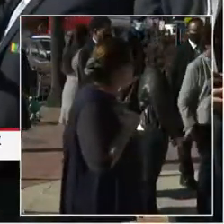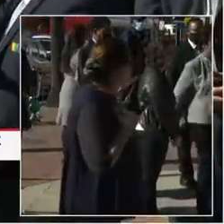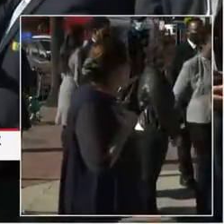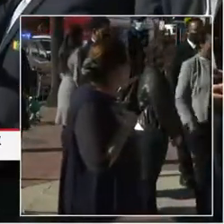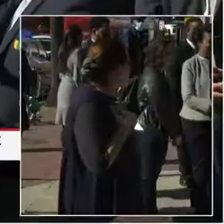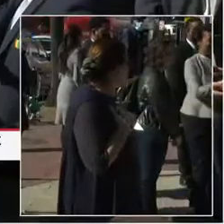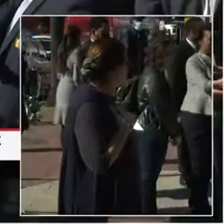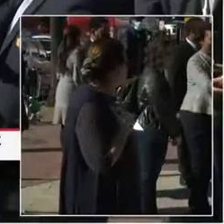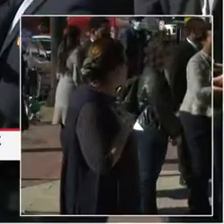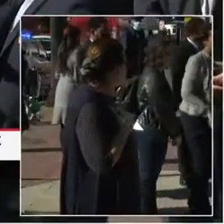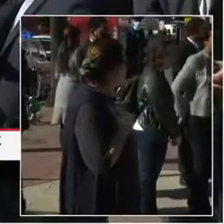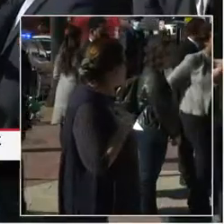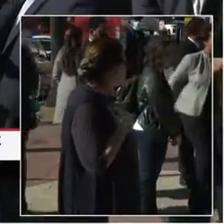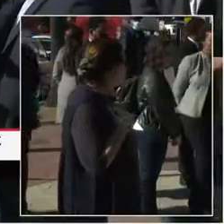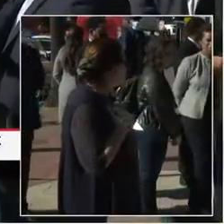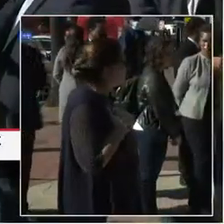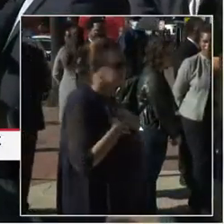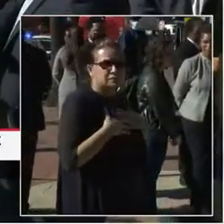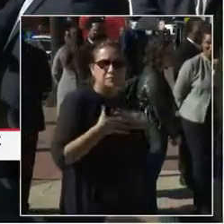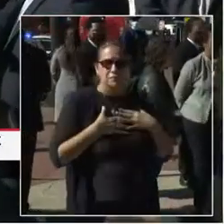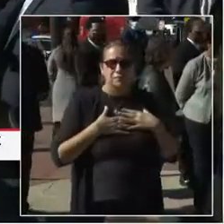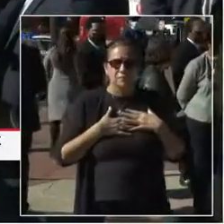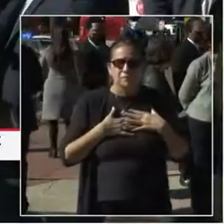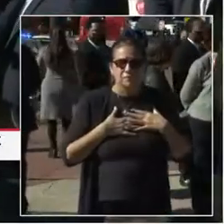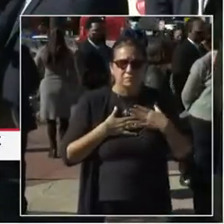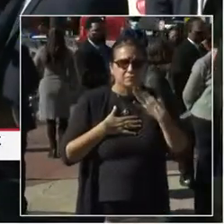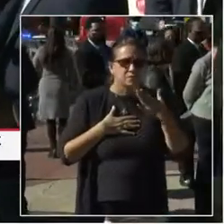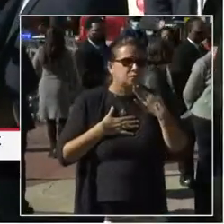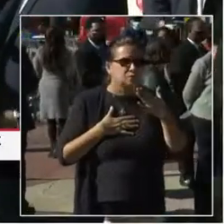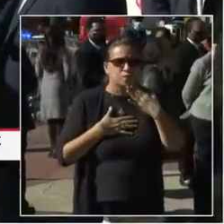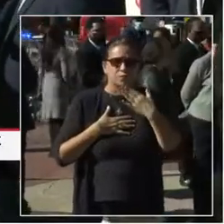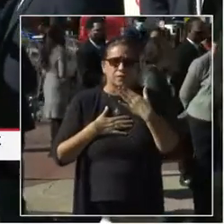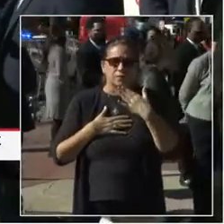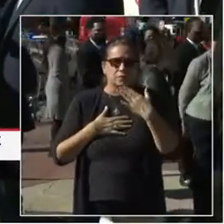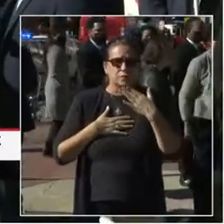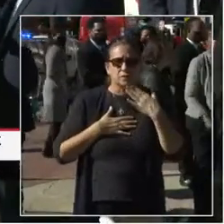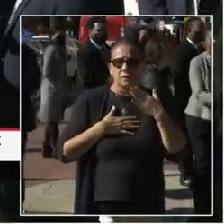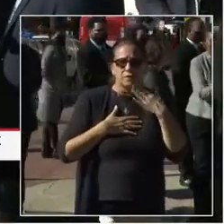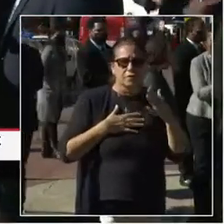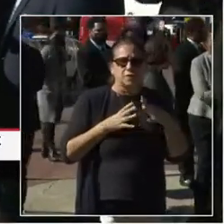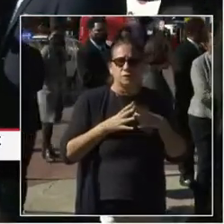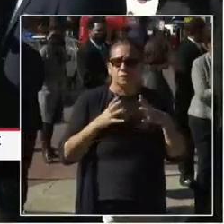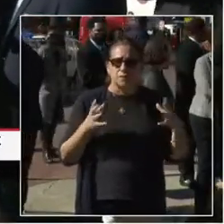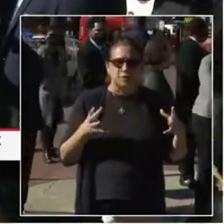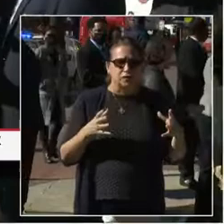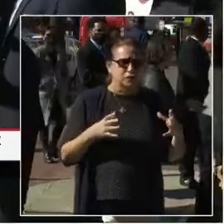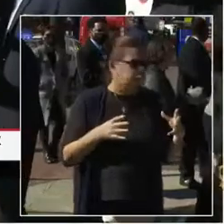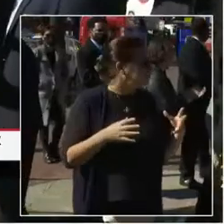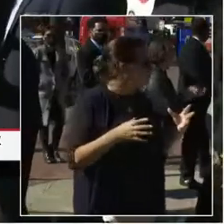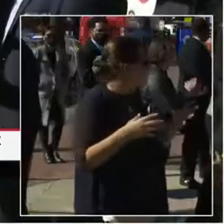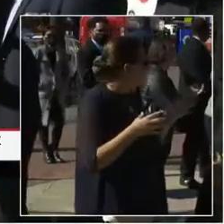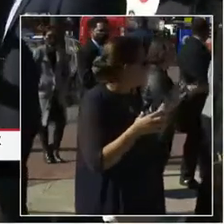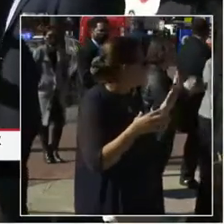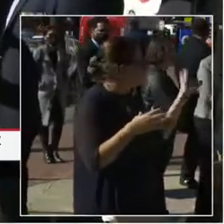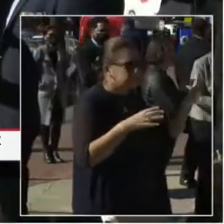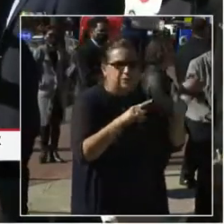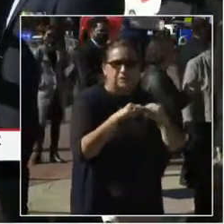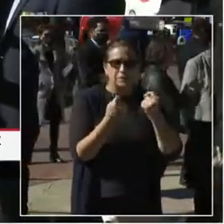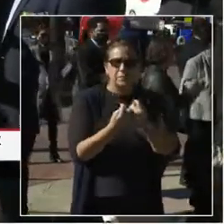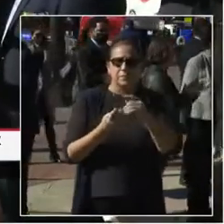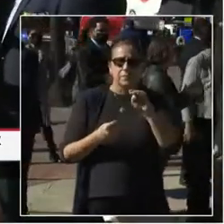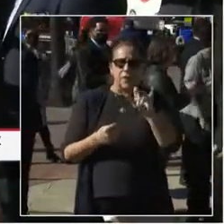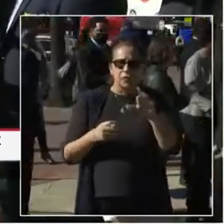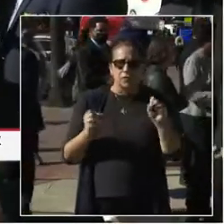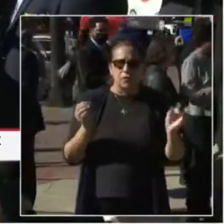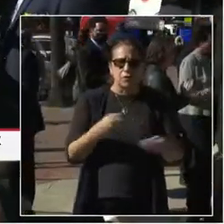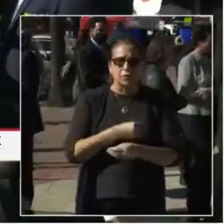our mayor Absolutely. and deputy mayor and our city council. We can't ask for more. Really. I mean, this is